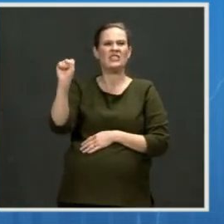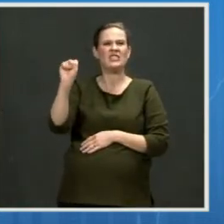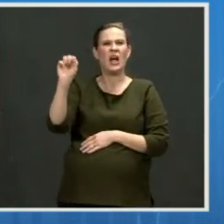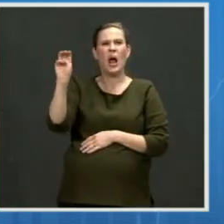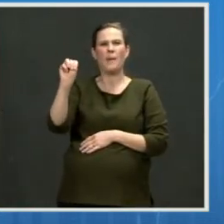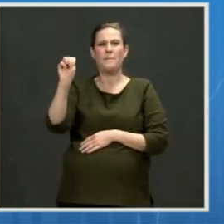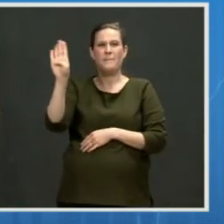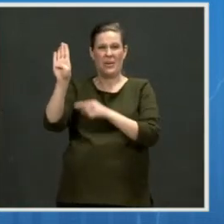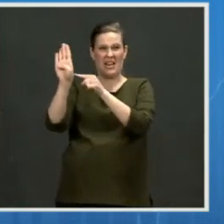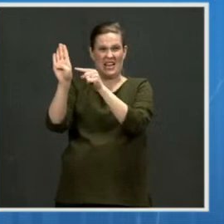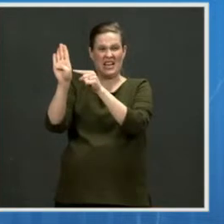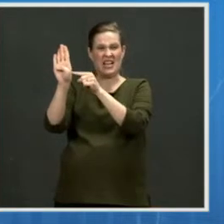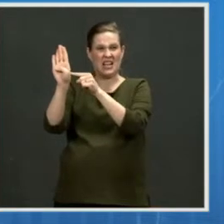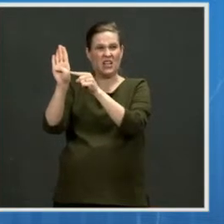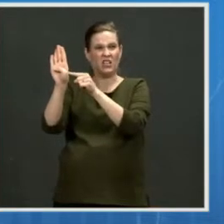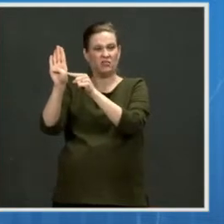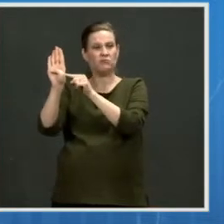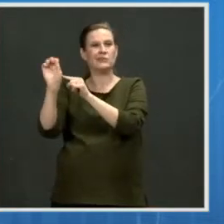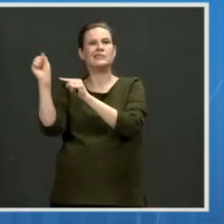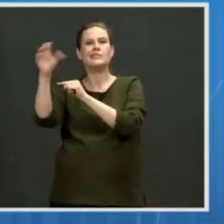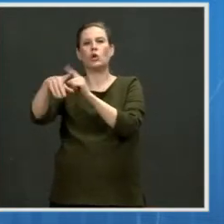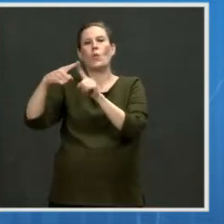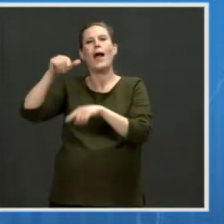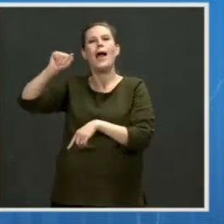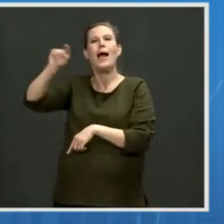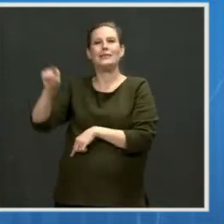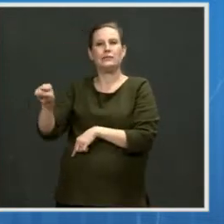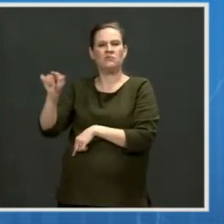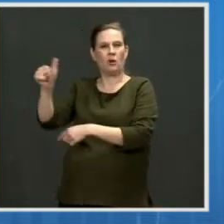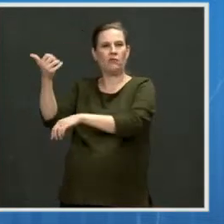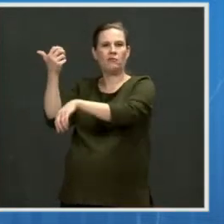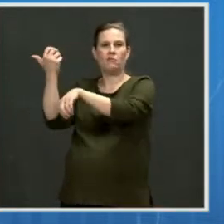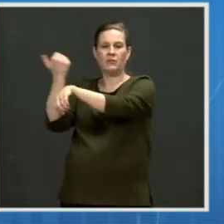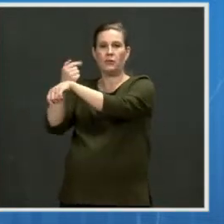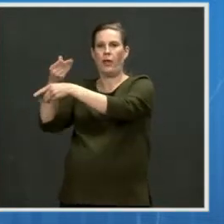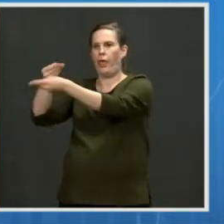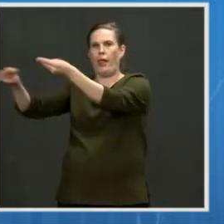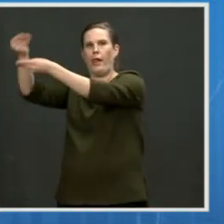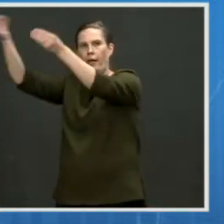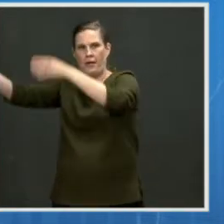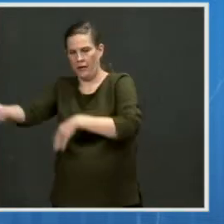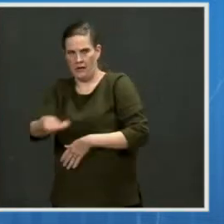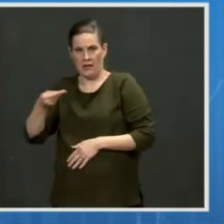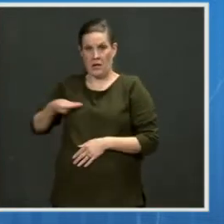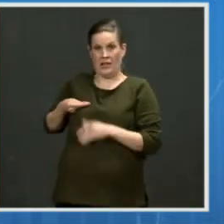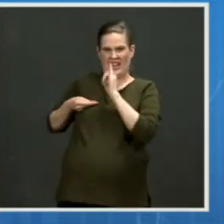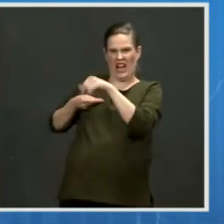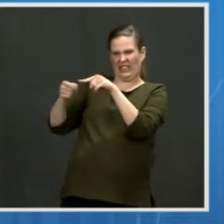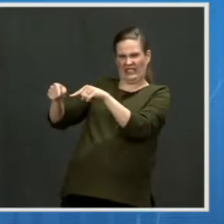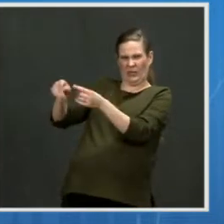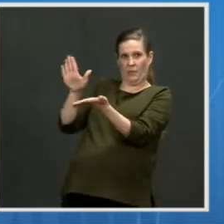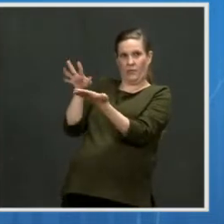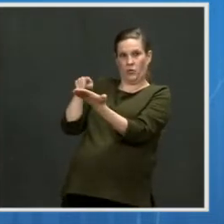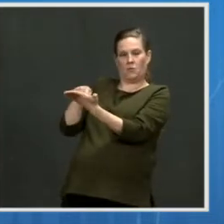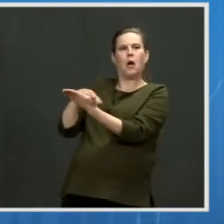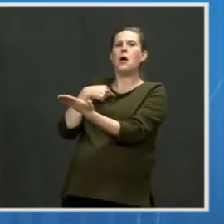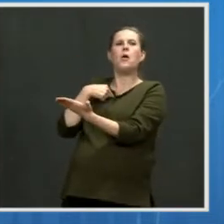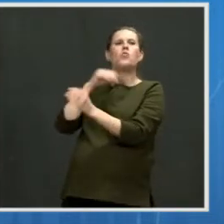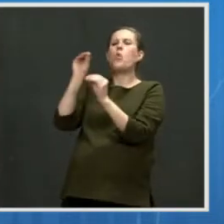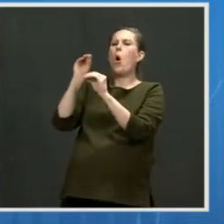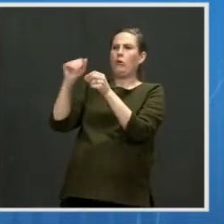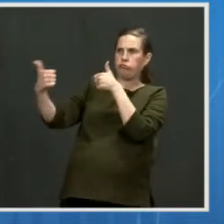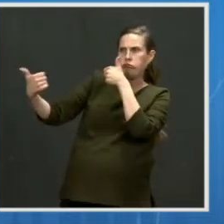as well as with a copy to me. I did not have a statement questioning their data at